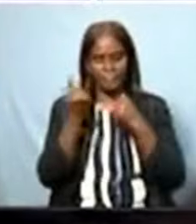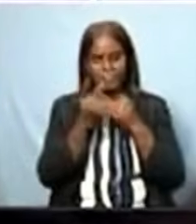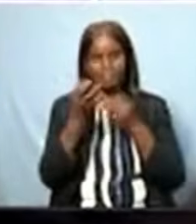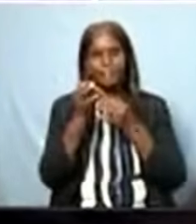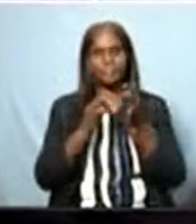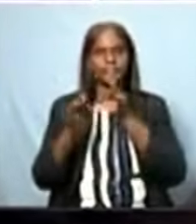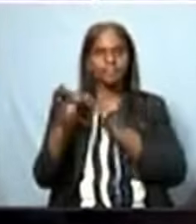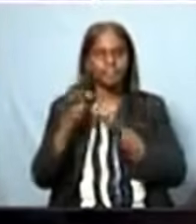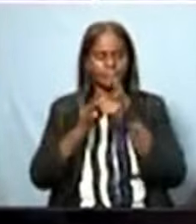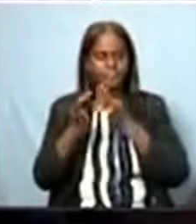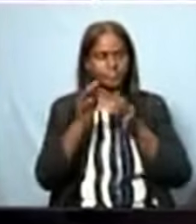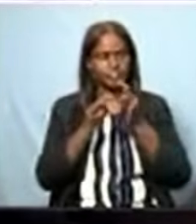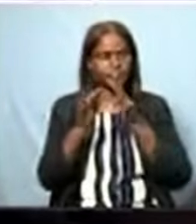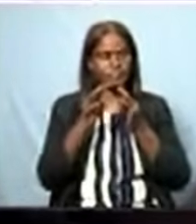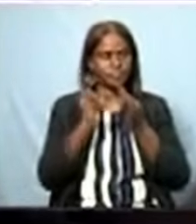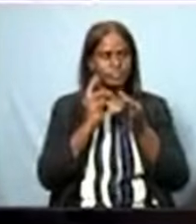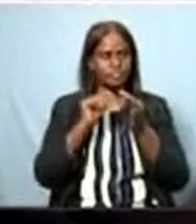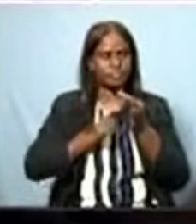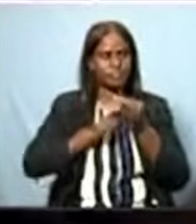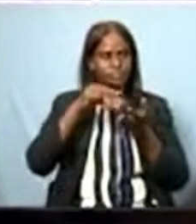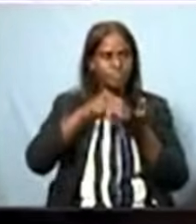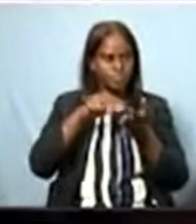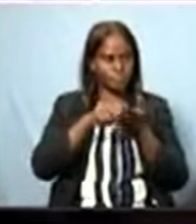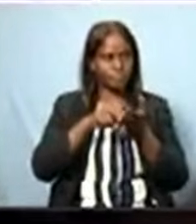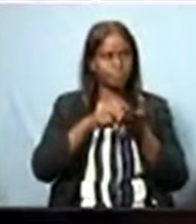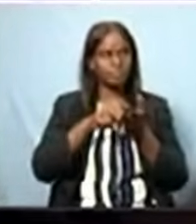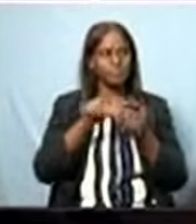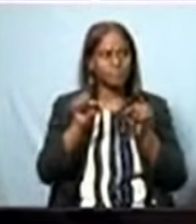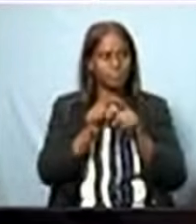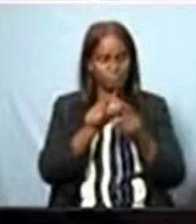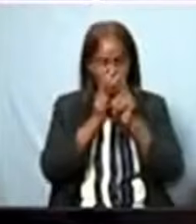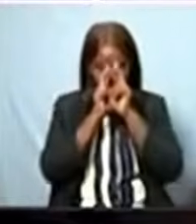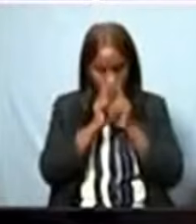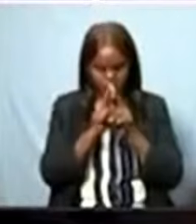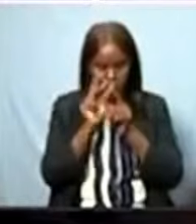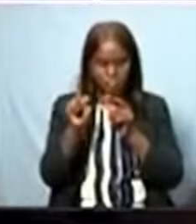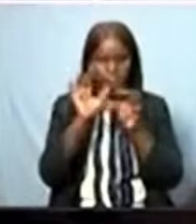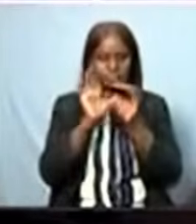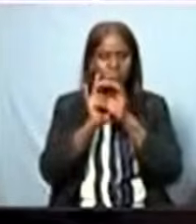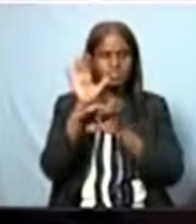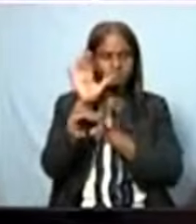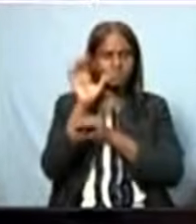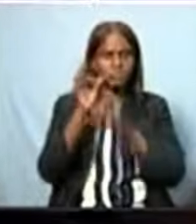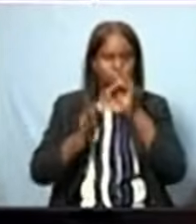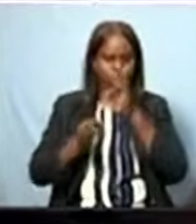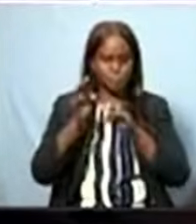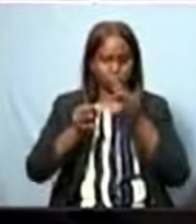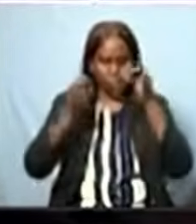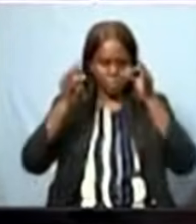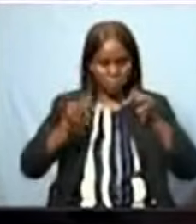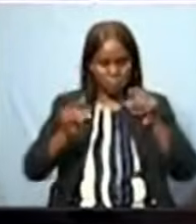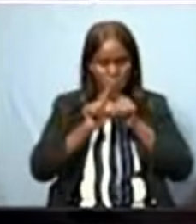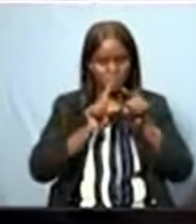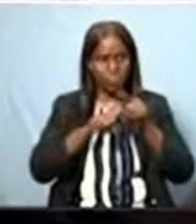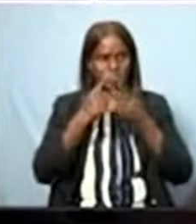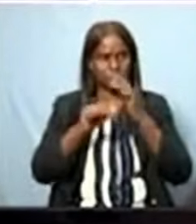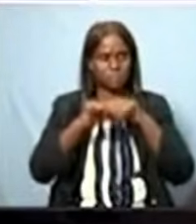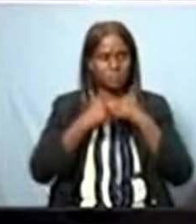that we stand duty bound to respect the Constitutional Court judgment, and